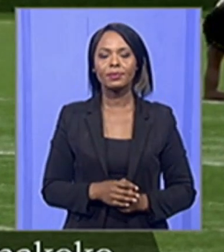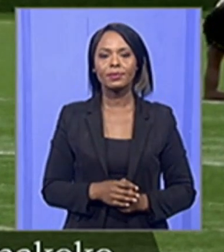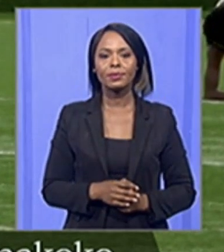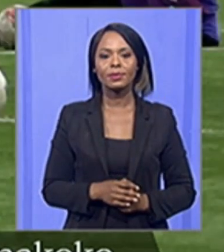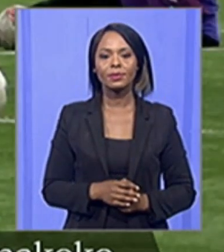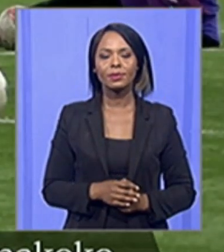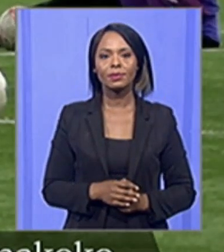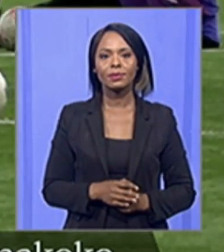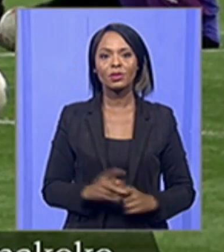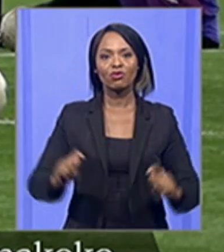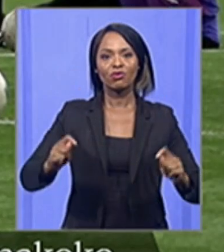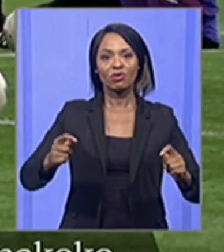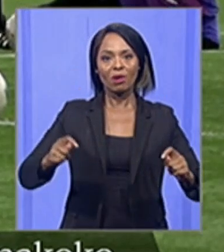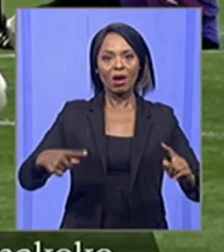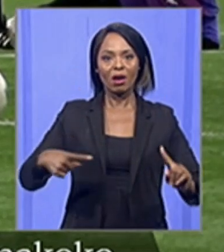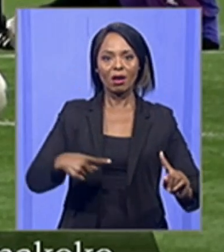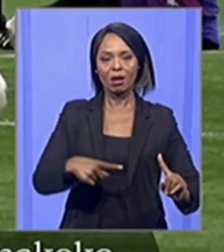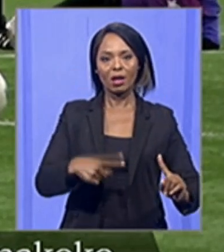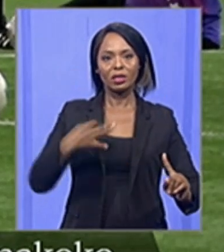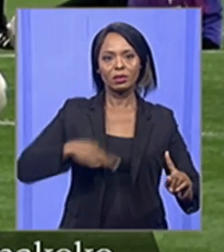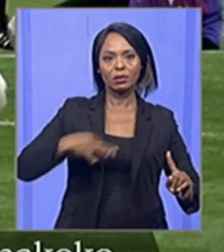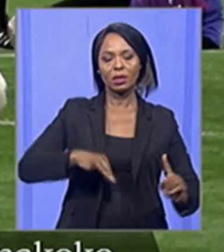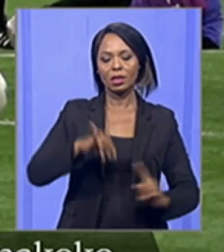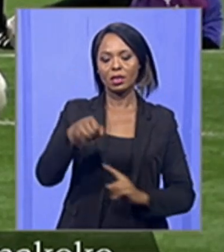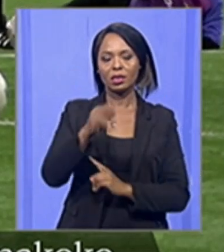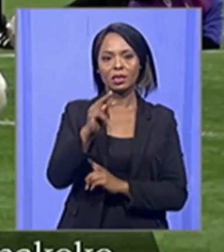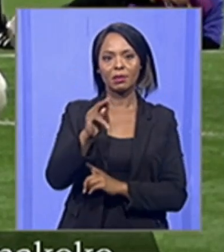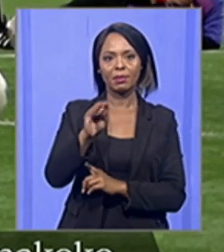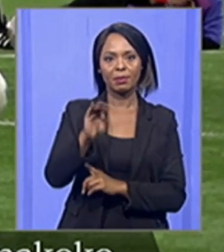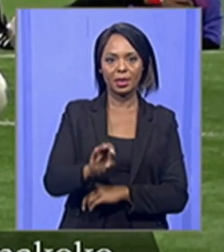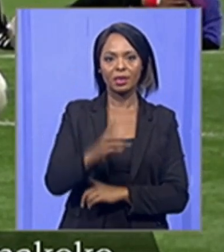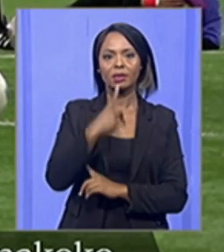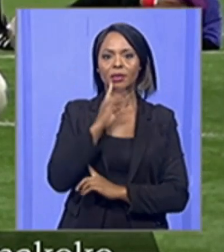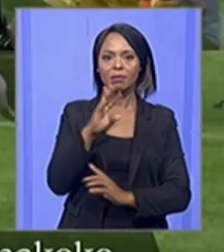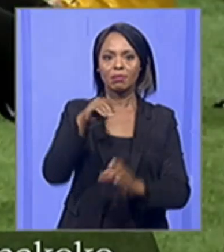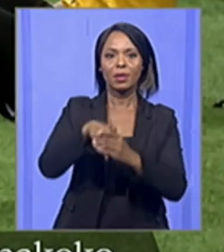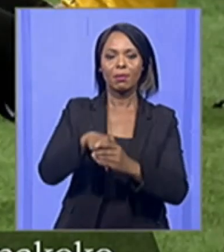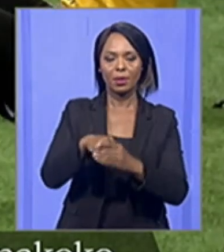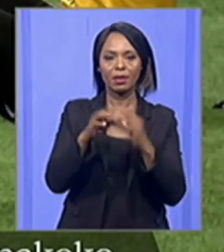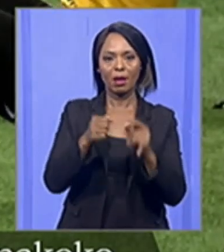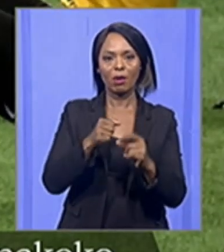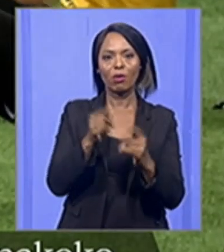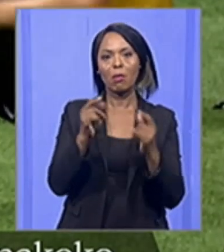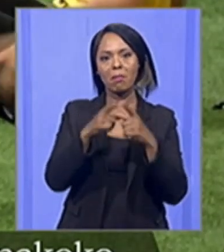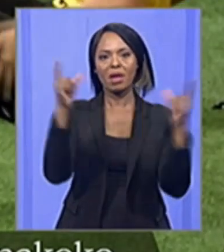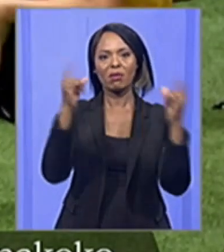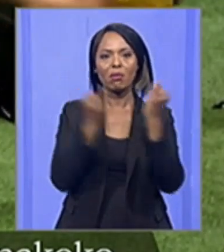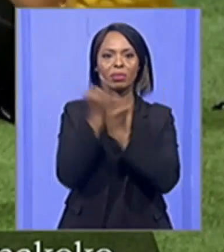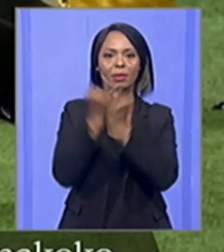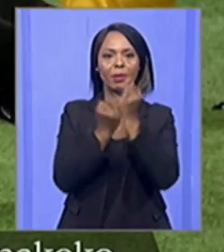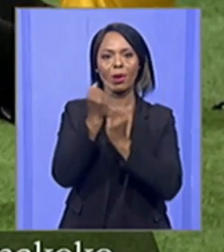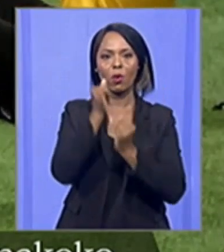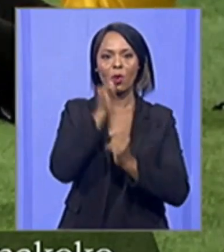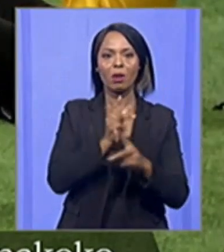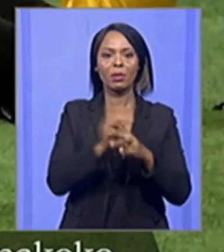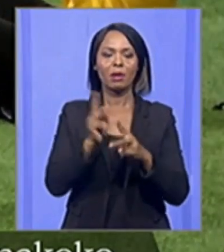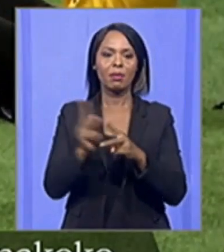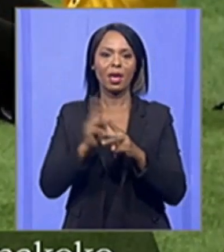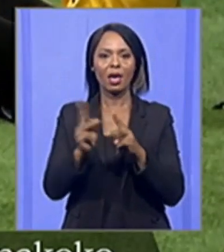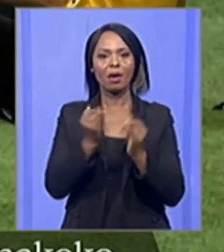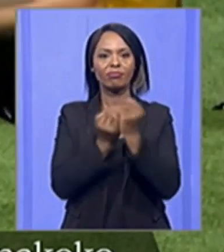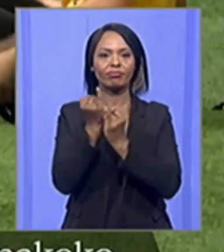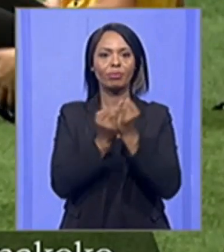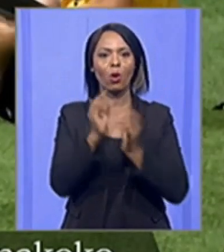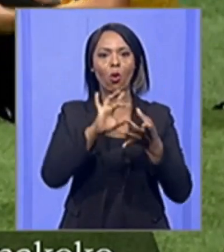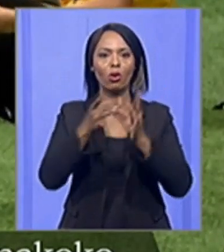Moralokapele wa banyana Jemin Sopo Sengwe o gatella bohlokwa bja go ba karolo ya diphadišano tše kgolo ge sehlopha se itukišetša papadi ya go